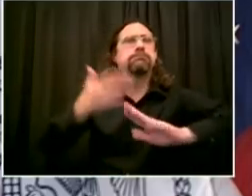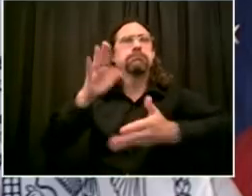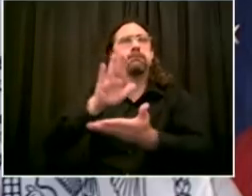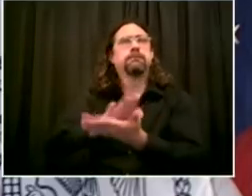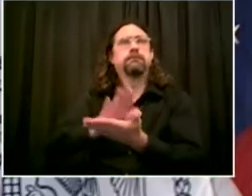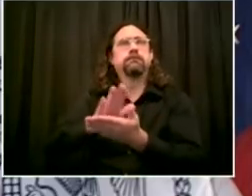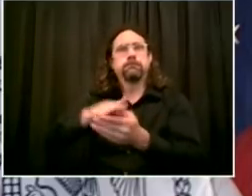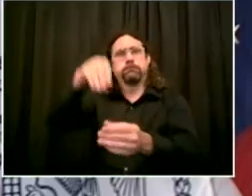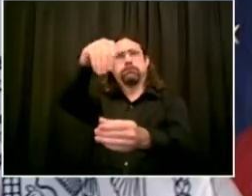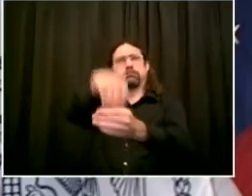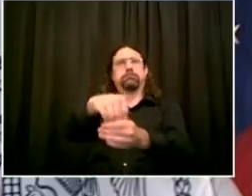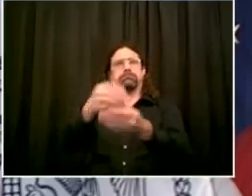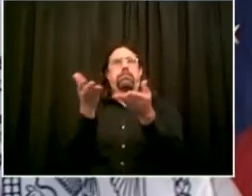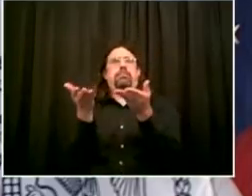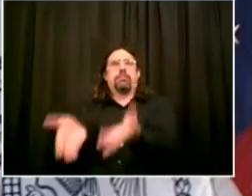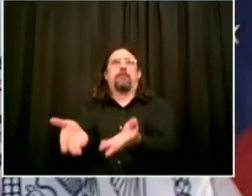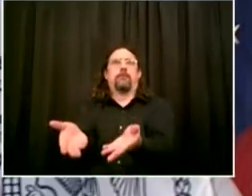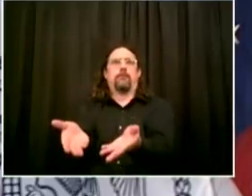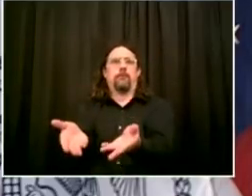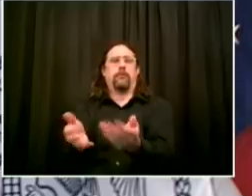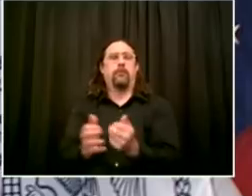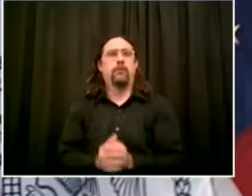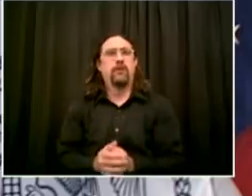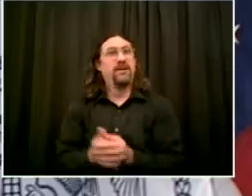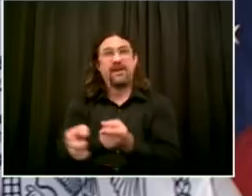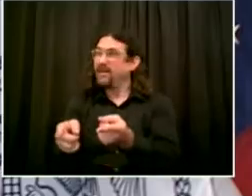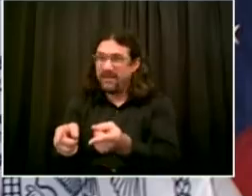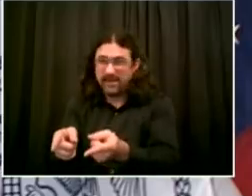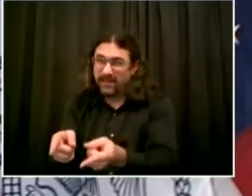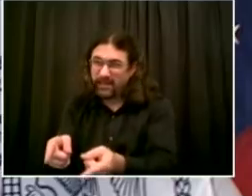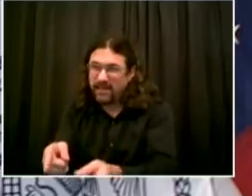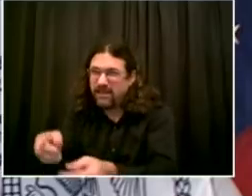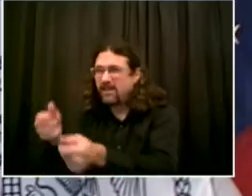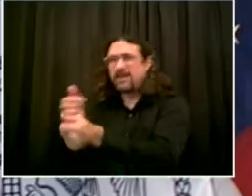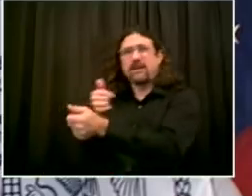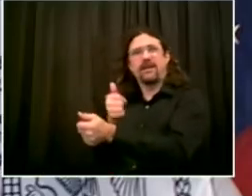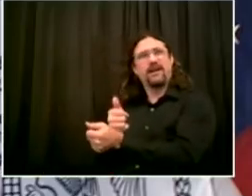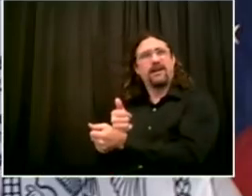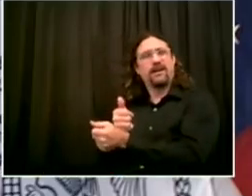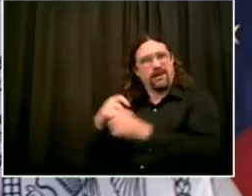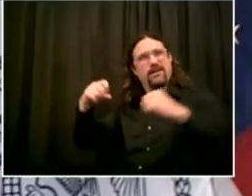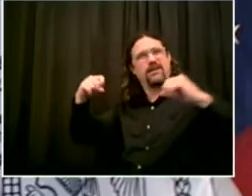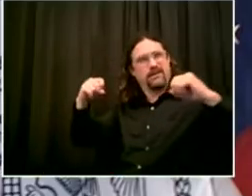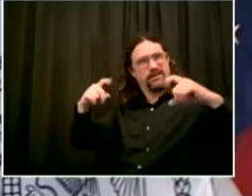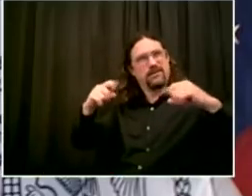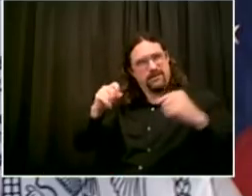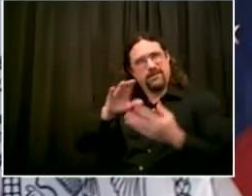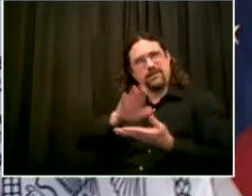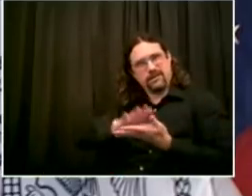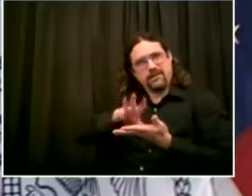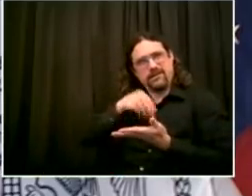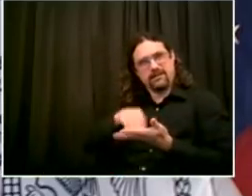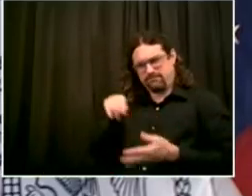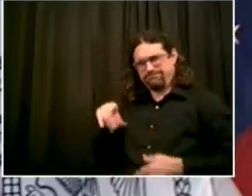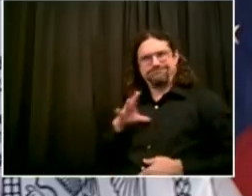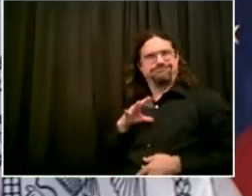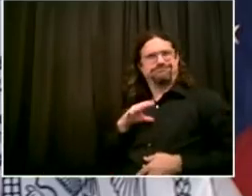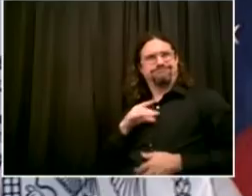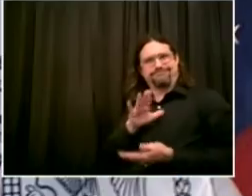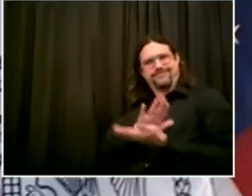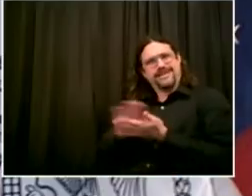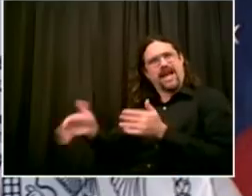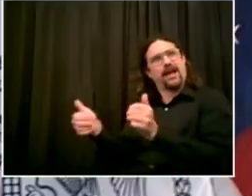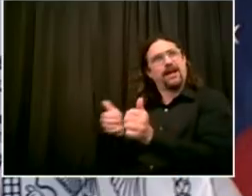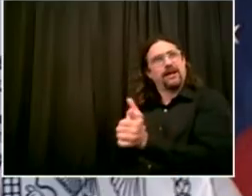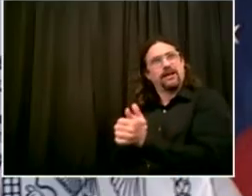helps, but nothing replaces in-person learning. Go ahead. I mean, given that it sounds like there will